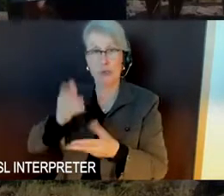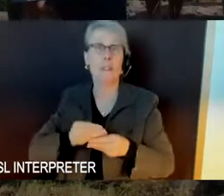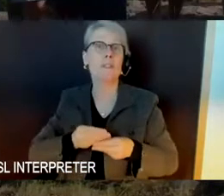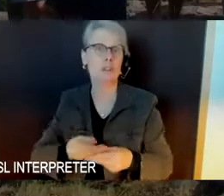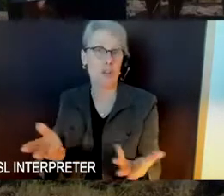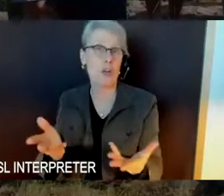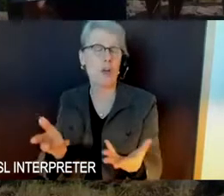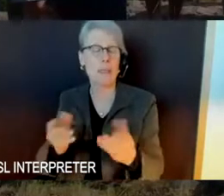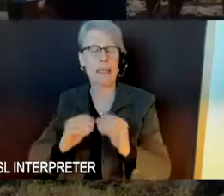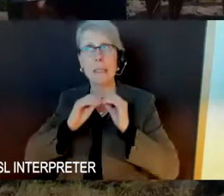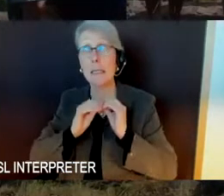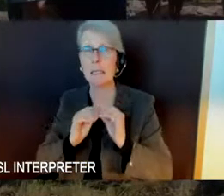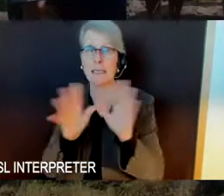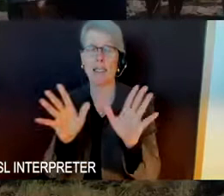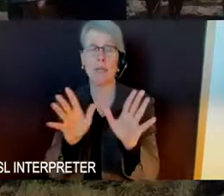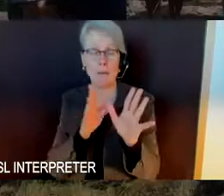is